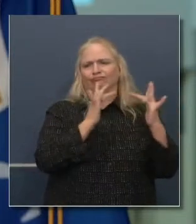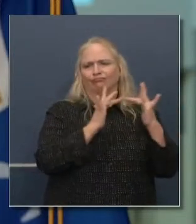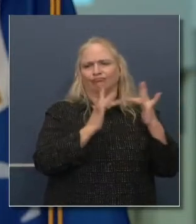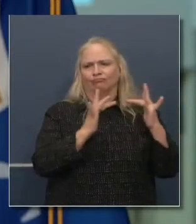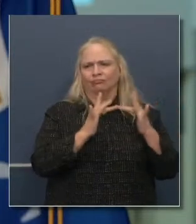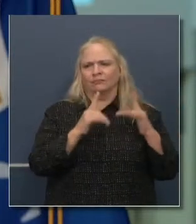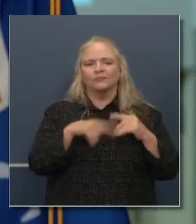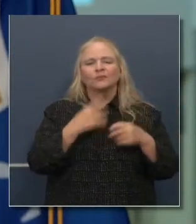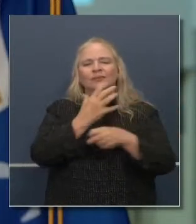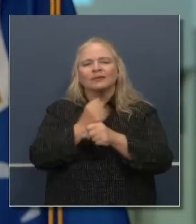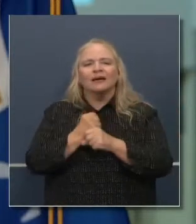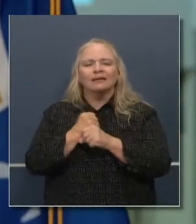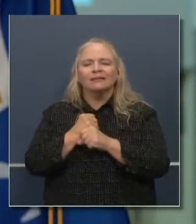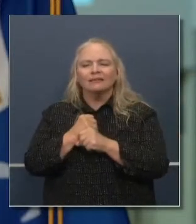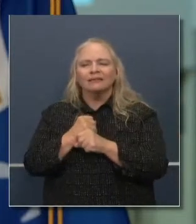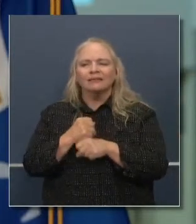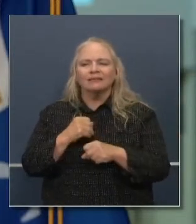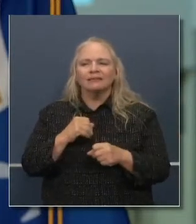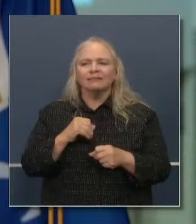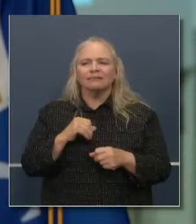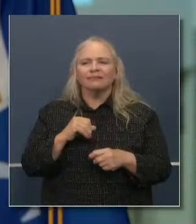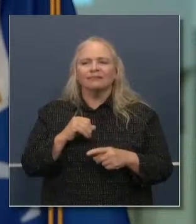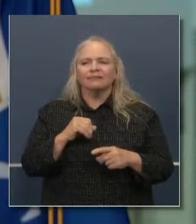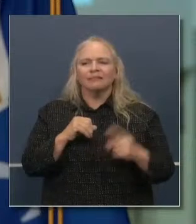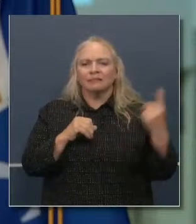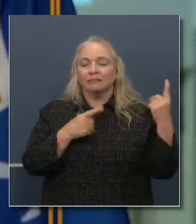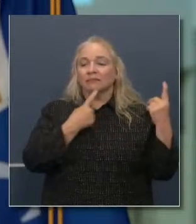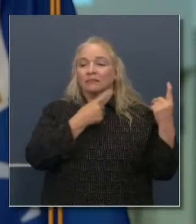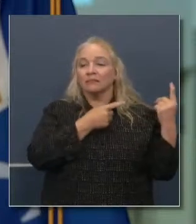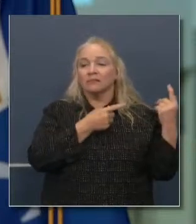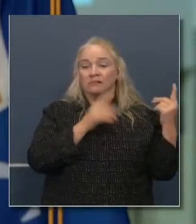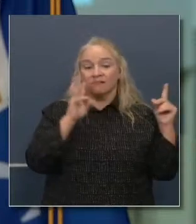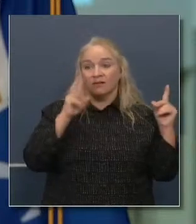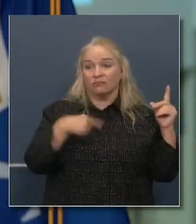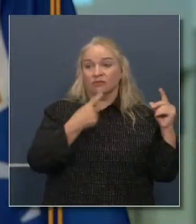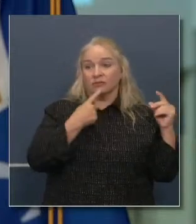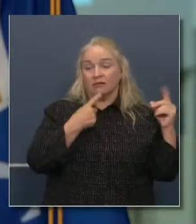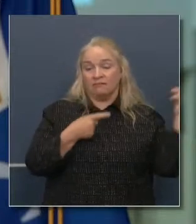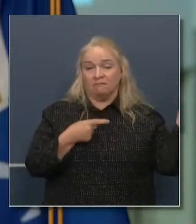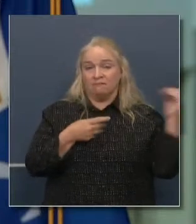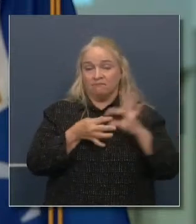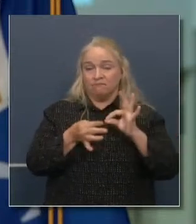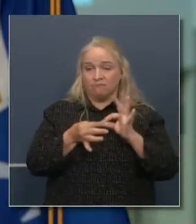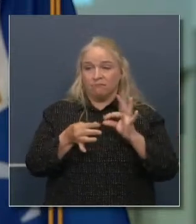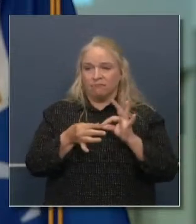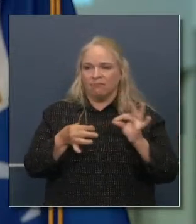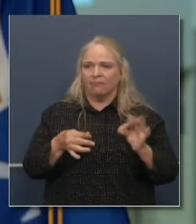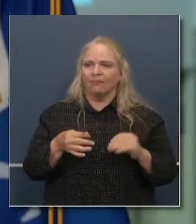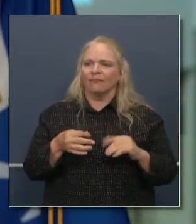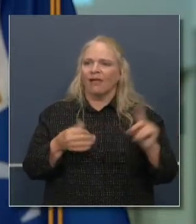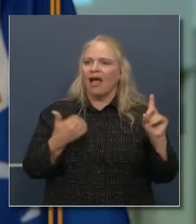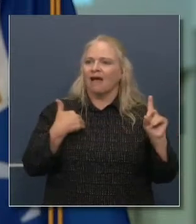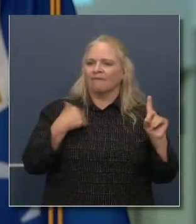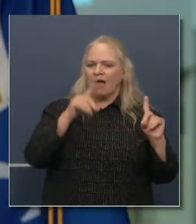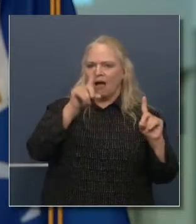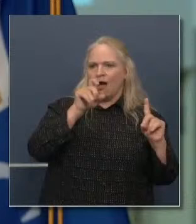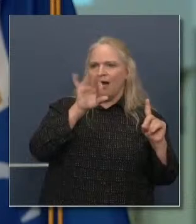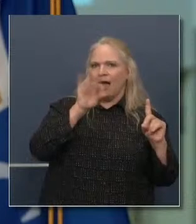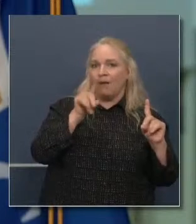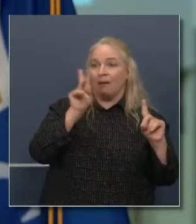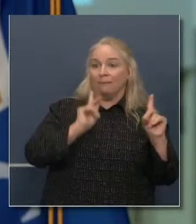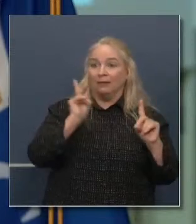190 individuals that the Vice President was able to secure for the state of California to help